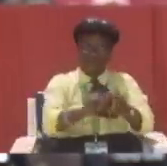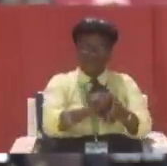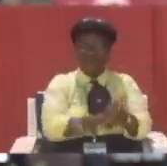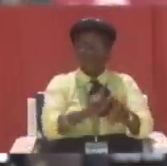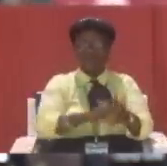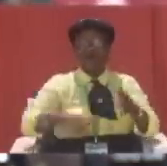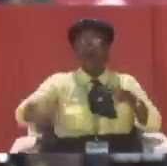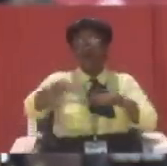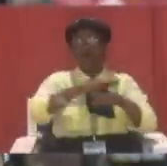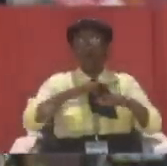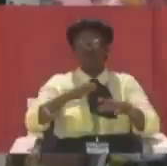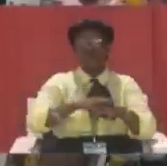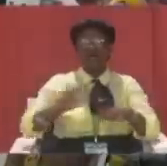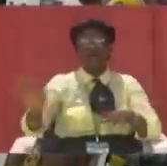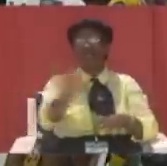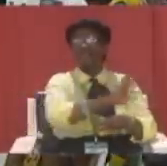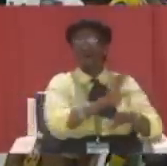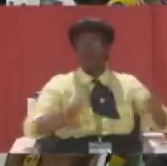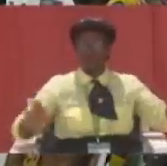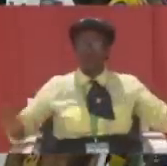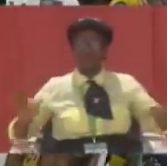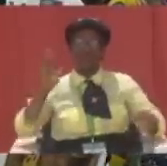vain.